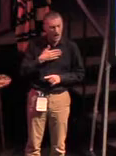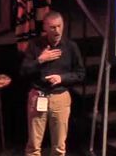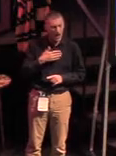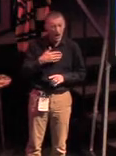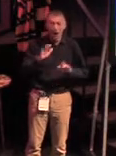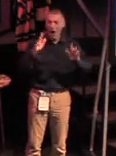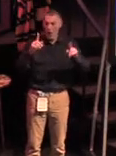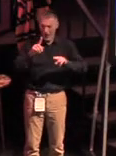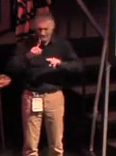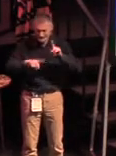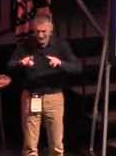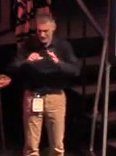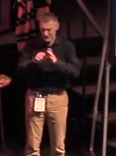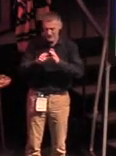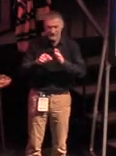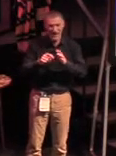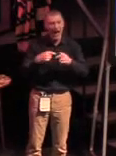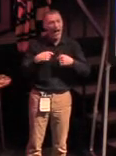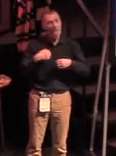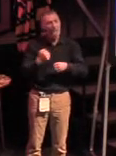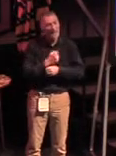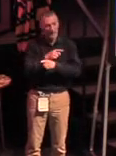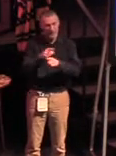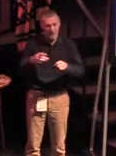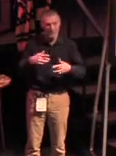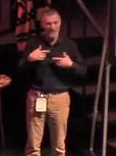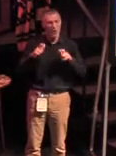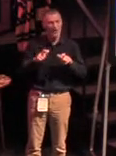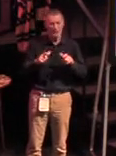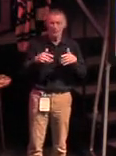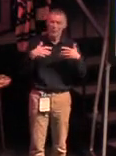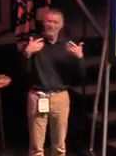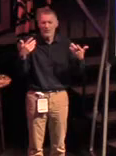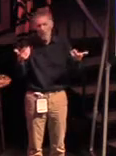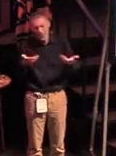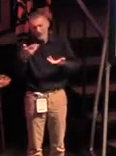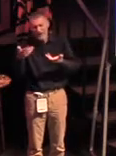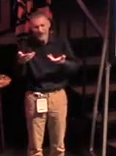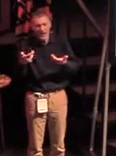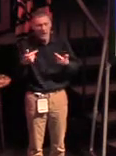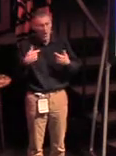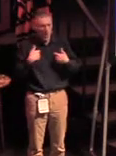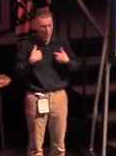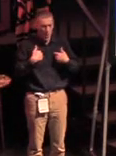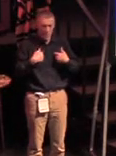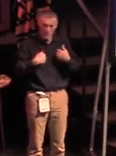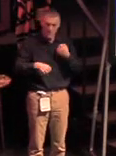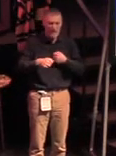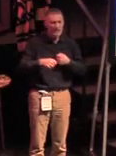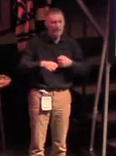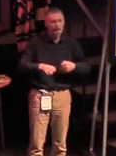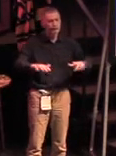all issues of diversity because I make people feel comfortable about this? Or have I taken up so much space that other people can't come